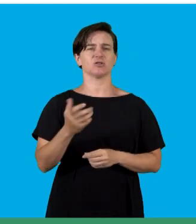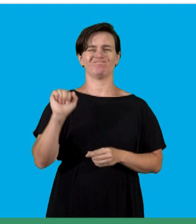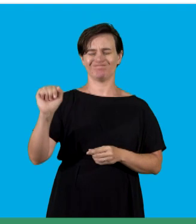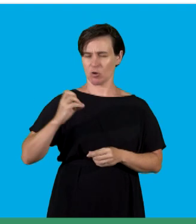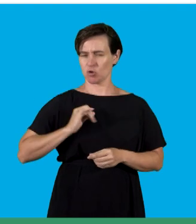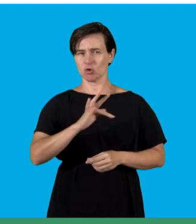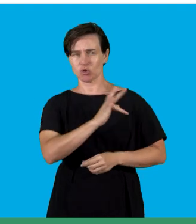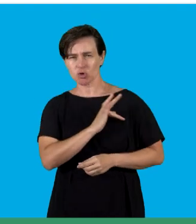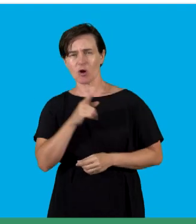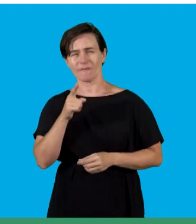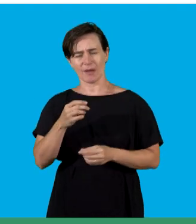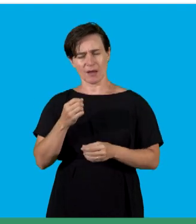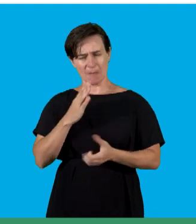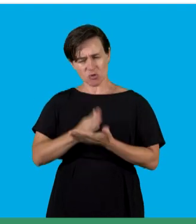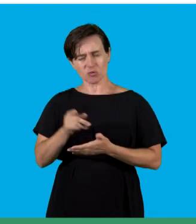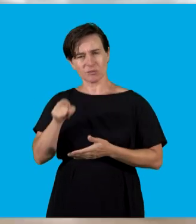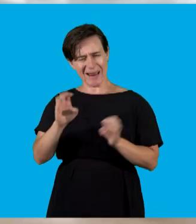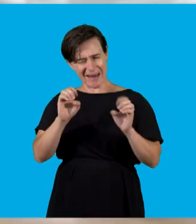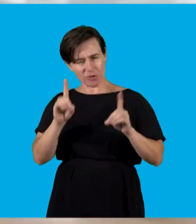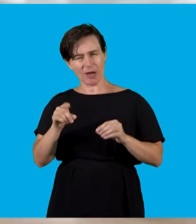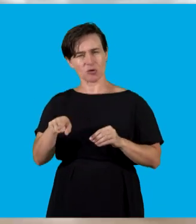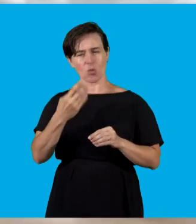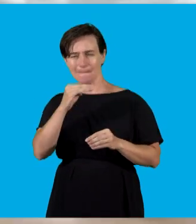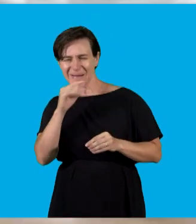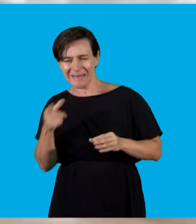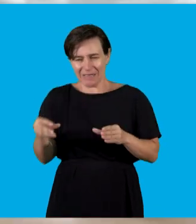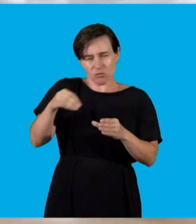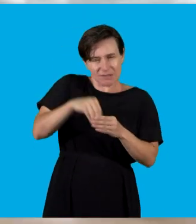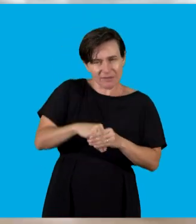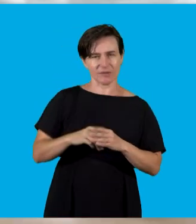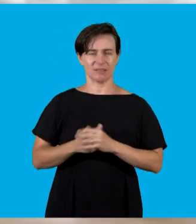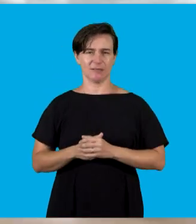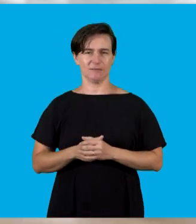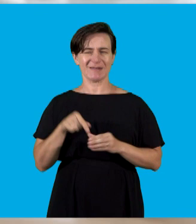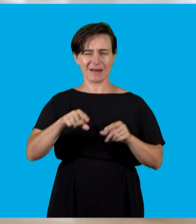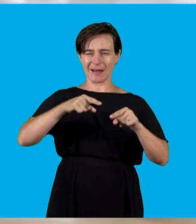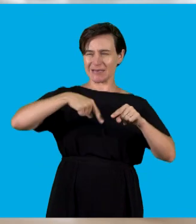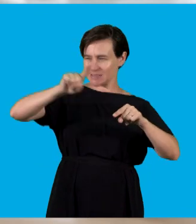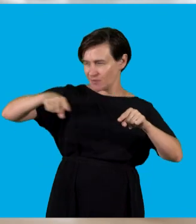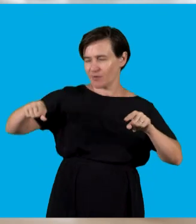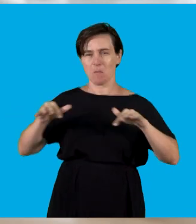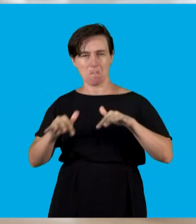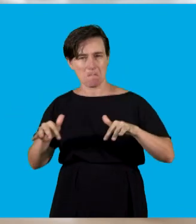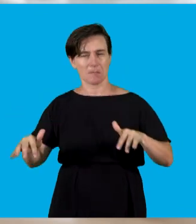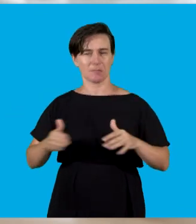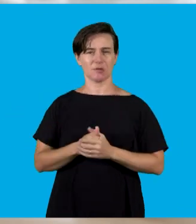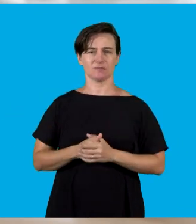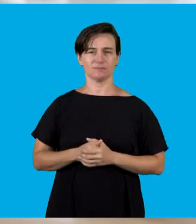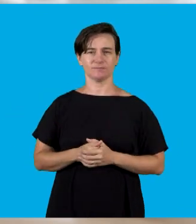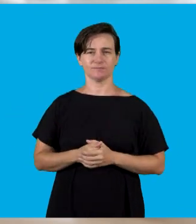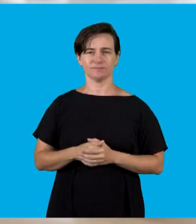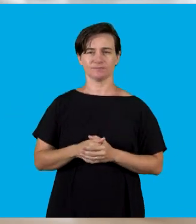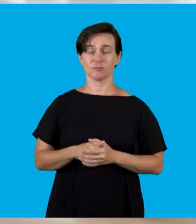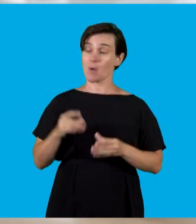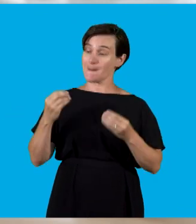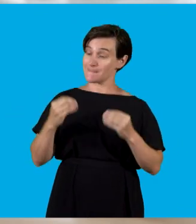of diversity in the workplace. So the initiative that a business can take to address